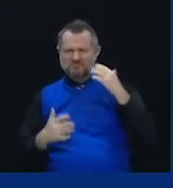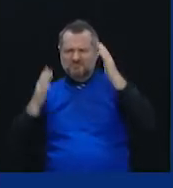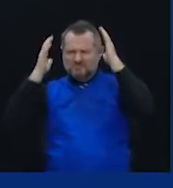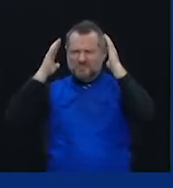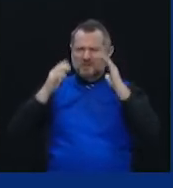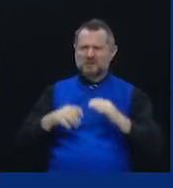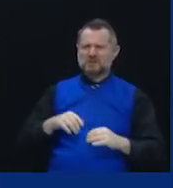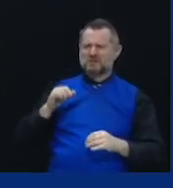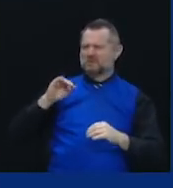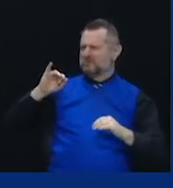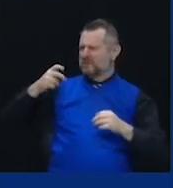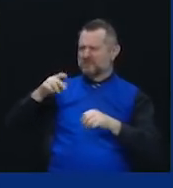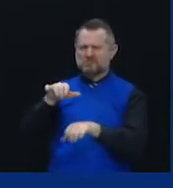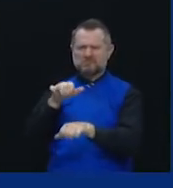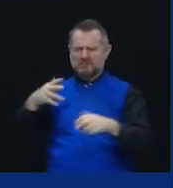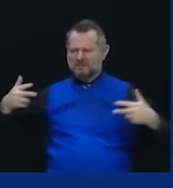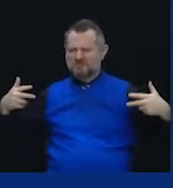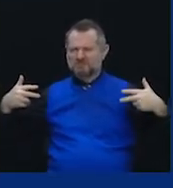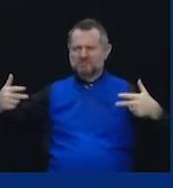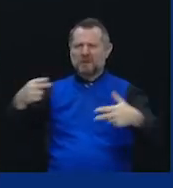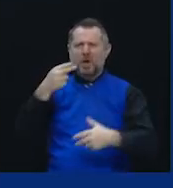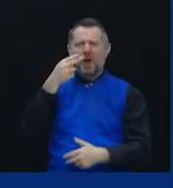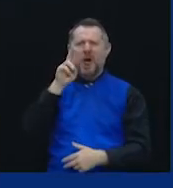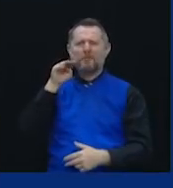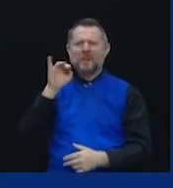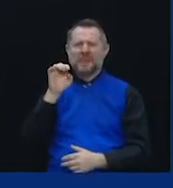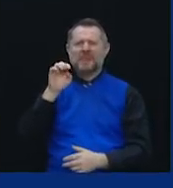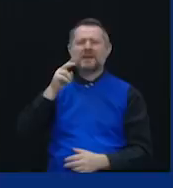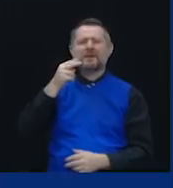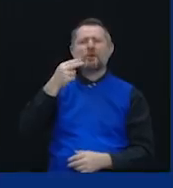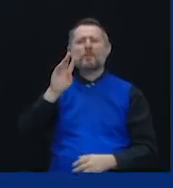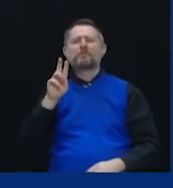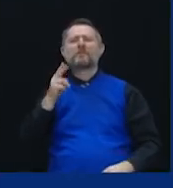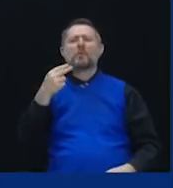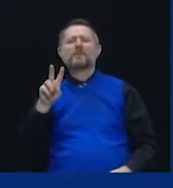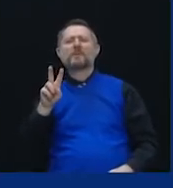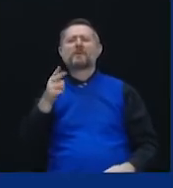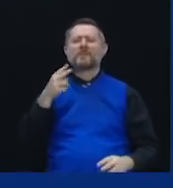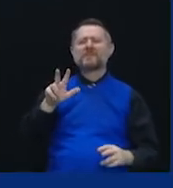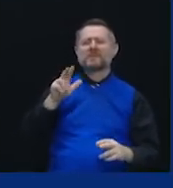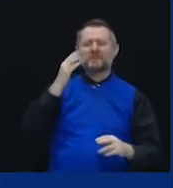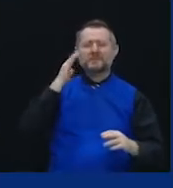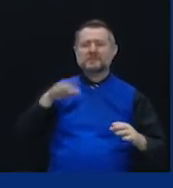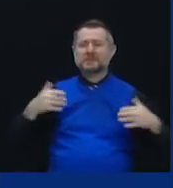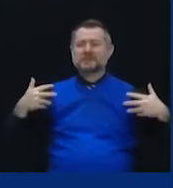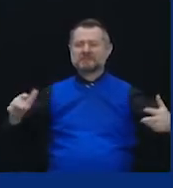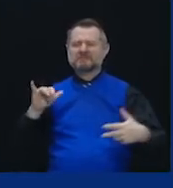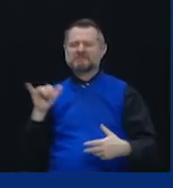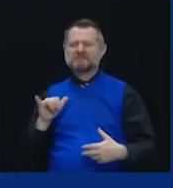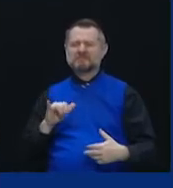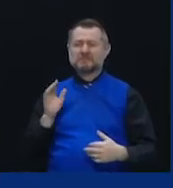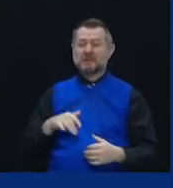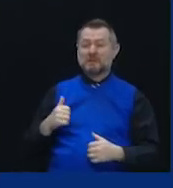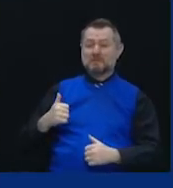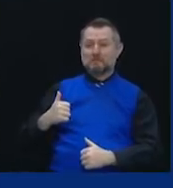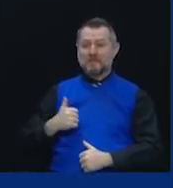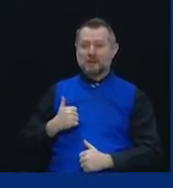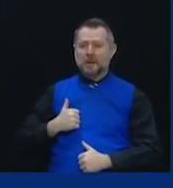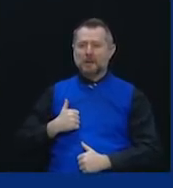Humvees. It looked like a military science fiction apocalyptic movie.